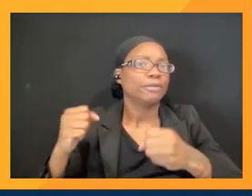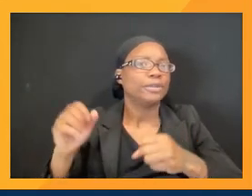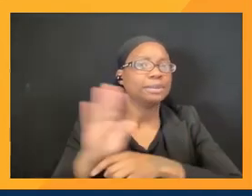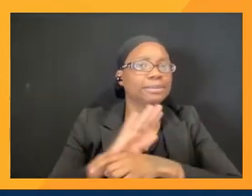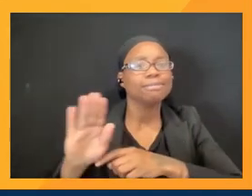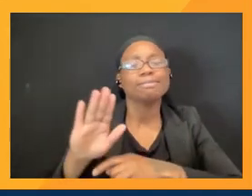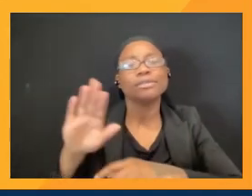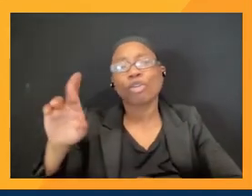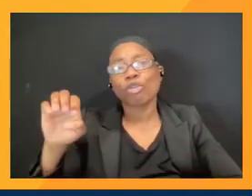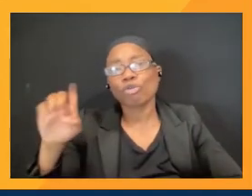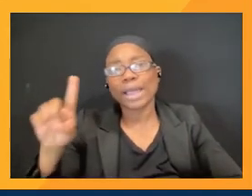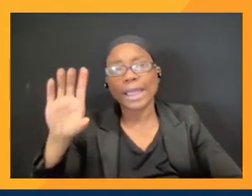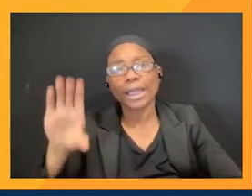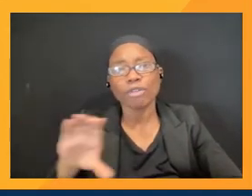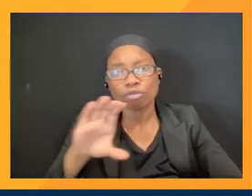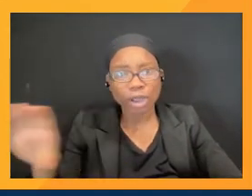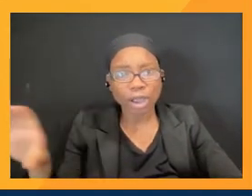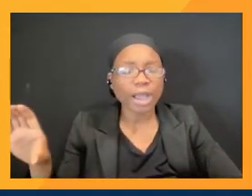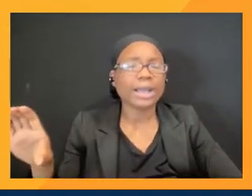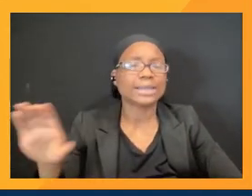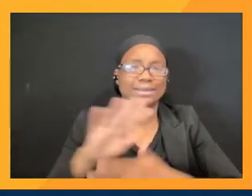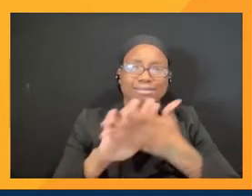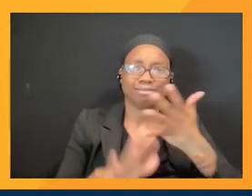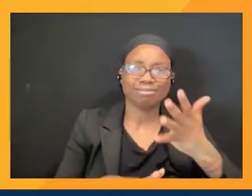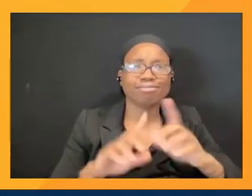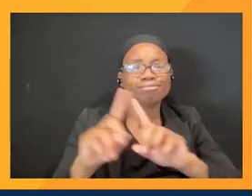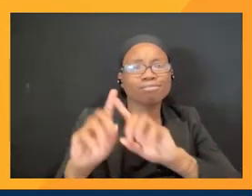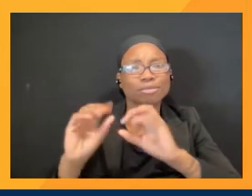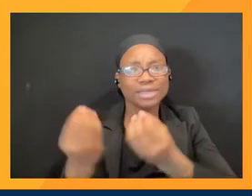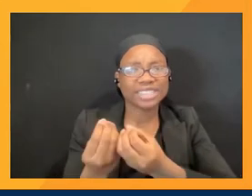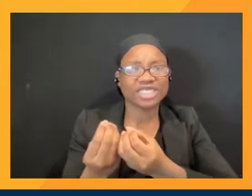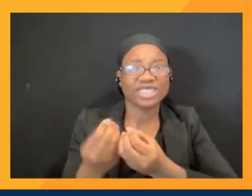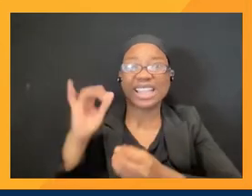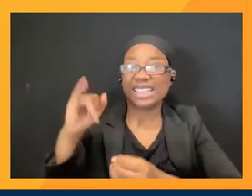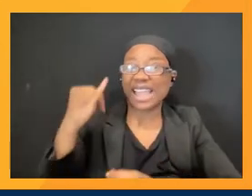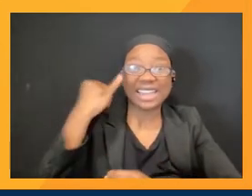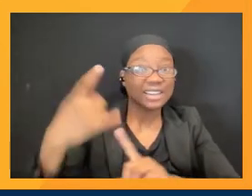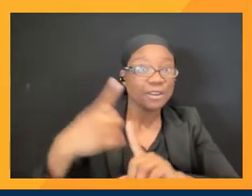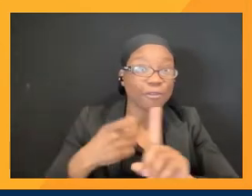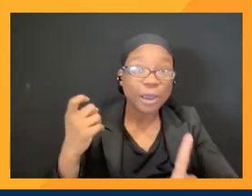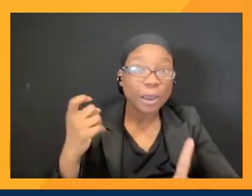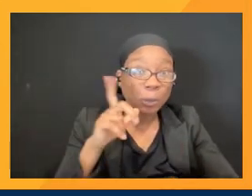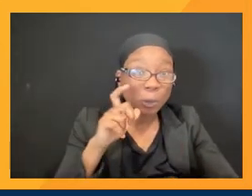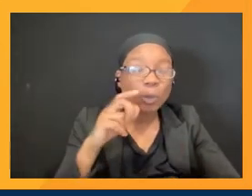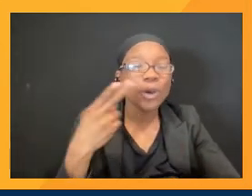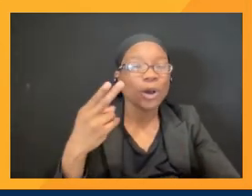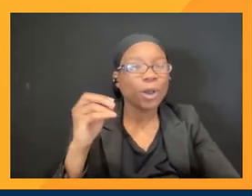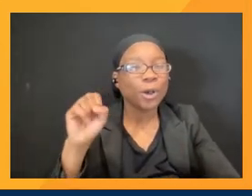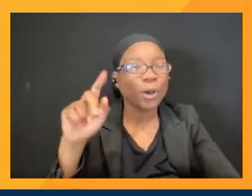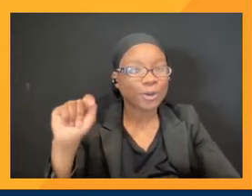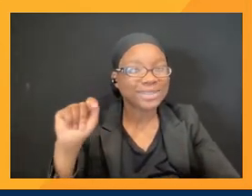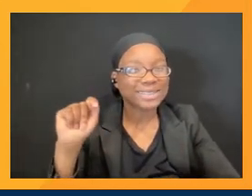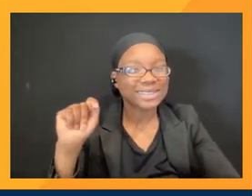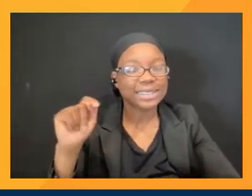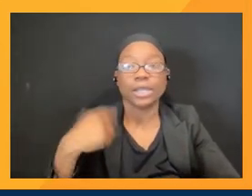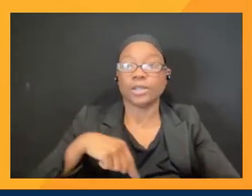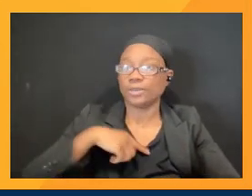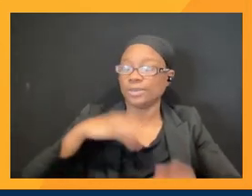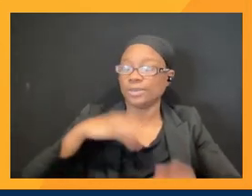to in the years after 2008 and tried to apply to what we're going through now and potentially future